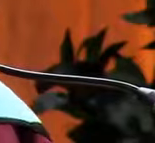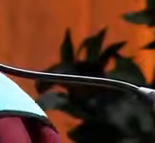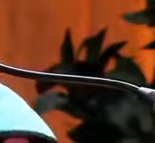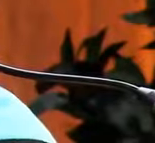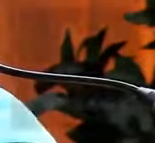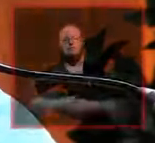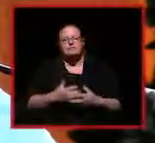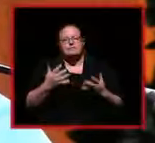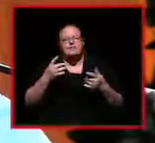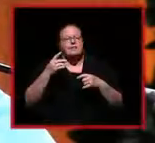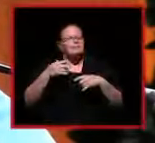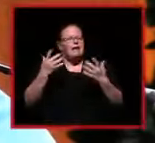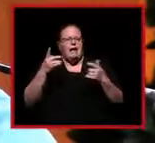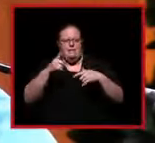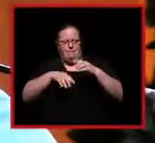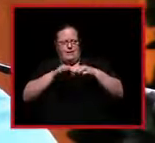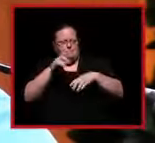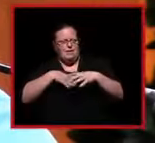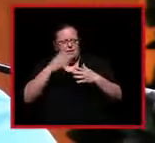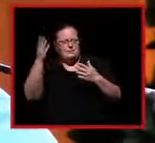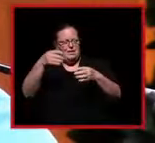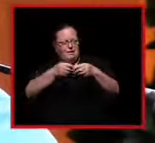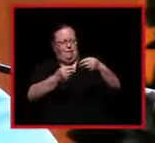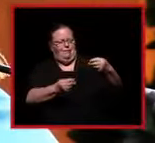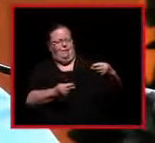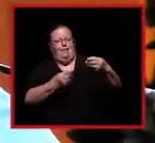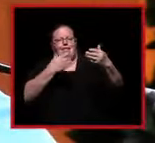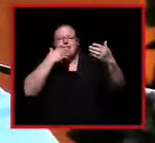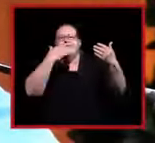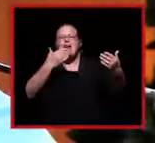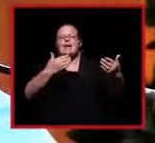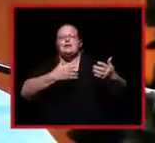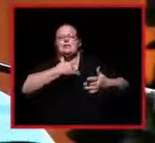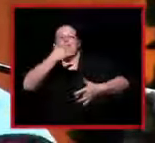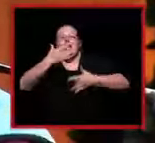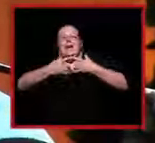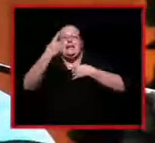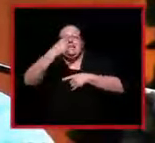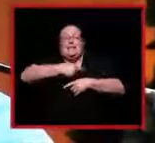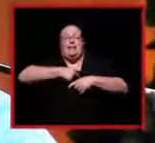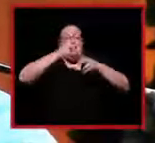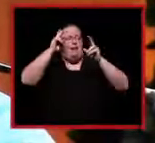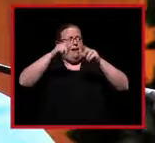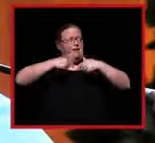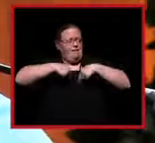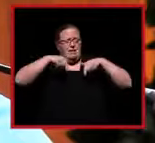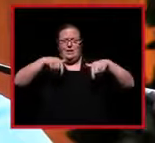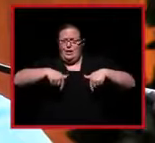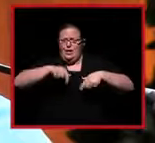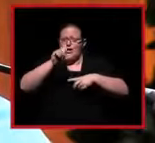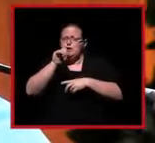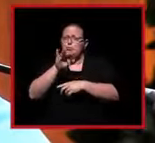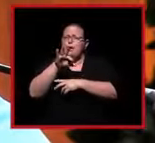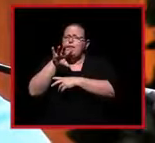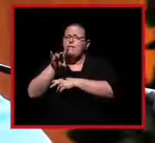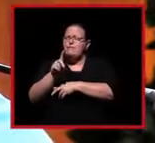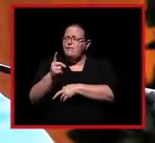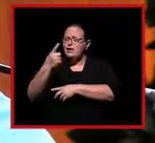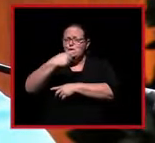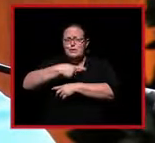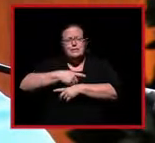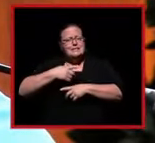Thank you. What an exciting day. It's an honor to be here. Yeah, it's an honor to be in Springfield today.